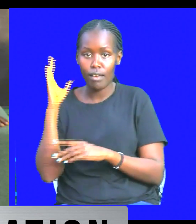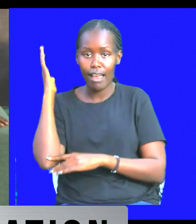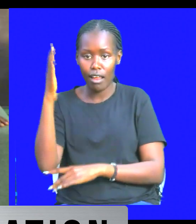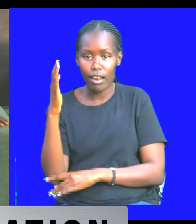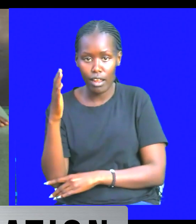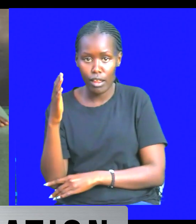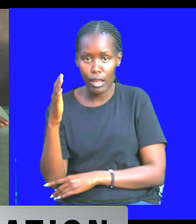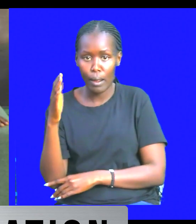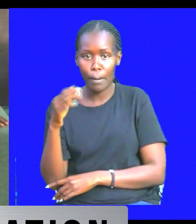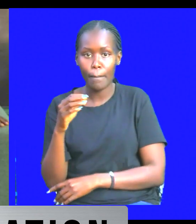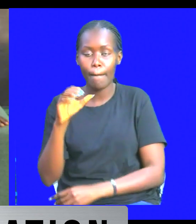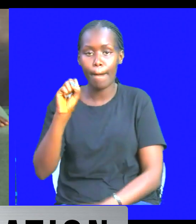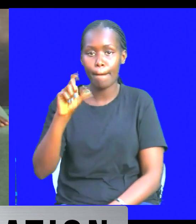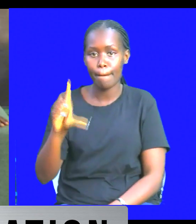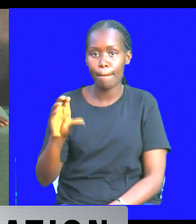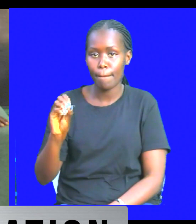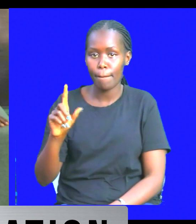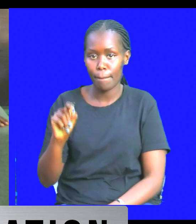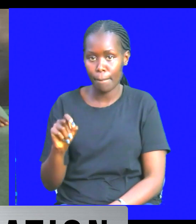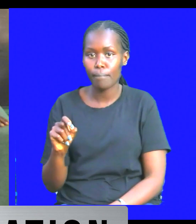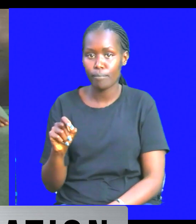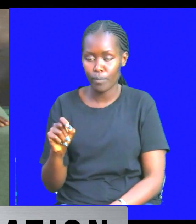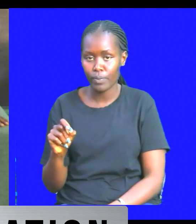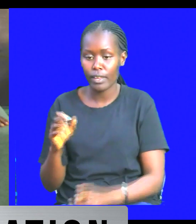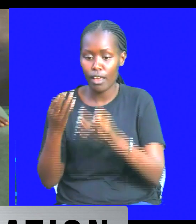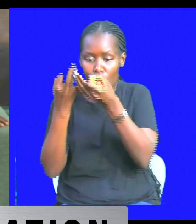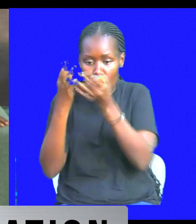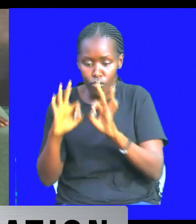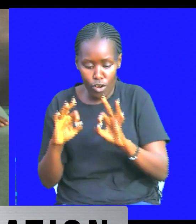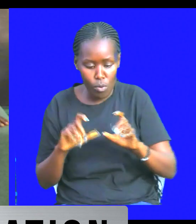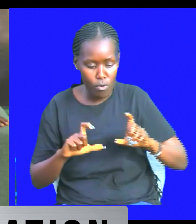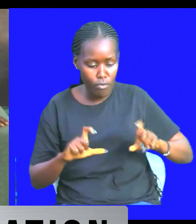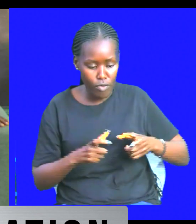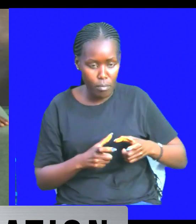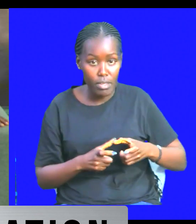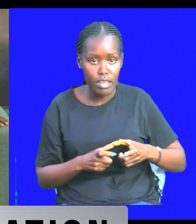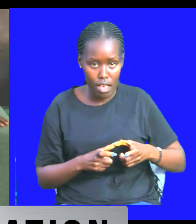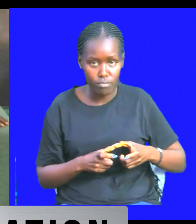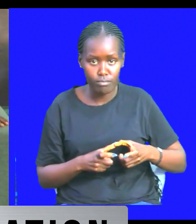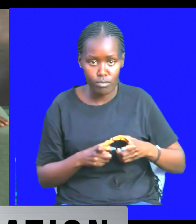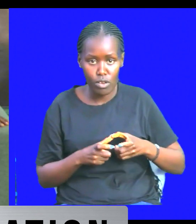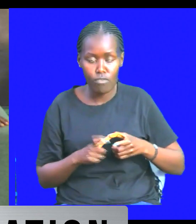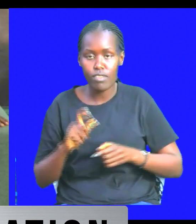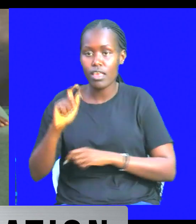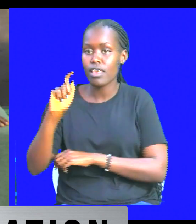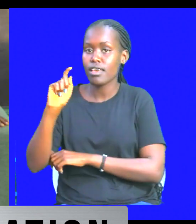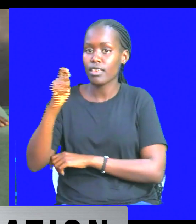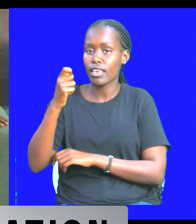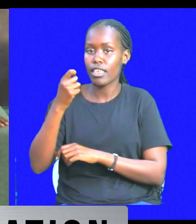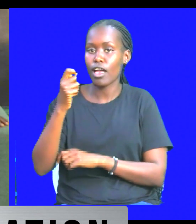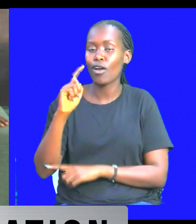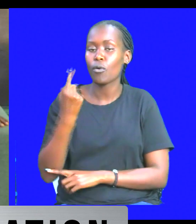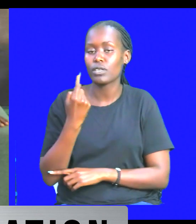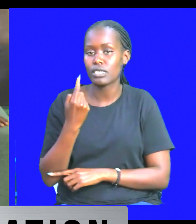by the president. Freedom of the media in the Kenya Kwanza at 1. Very, very, very, very